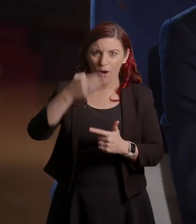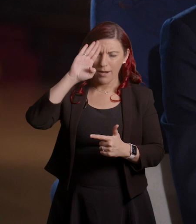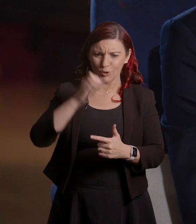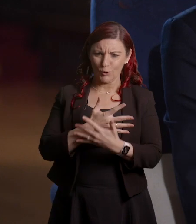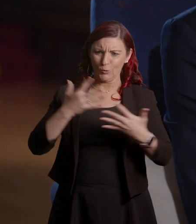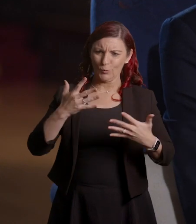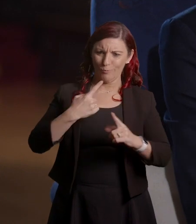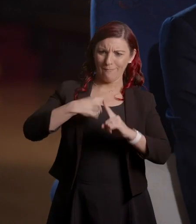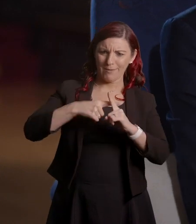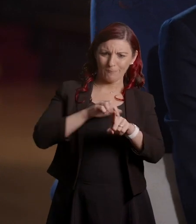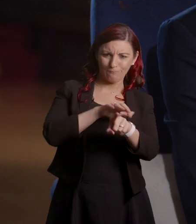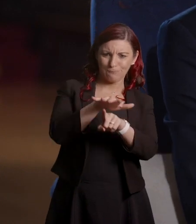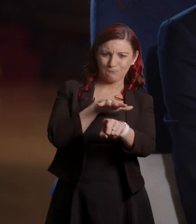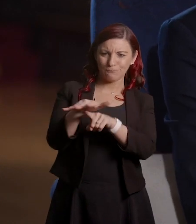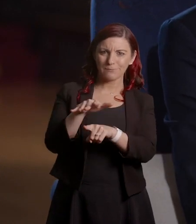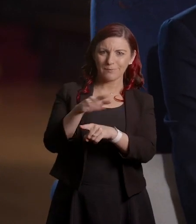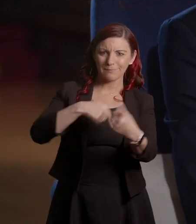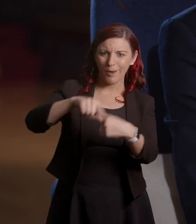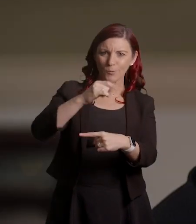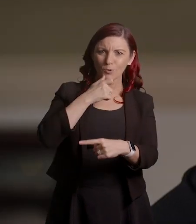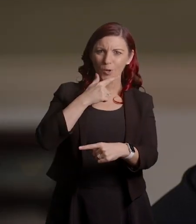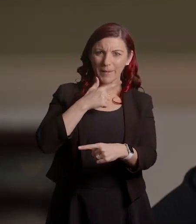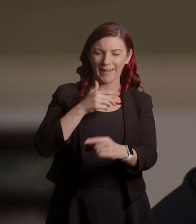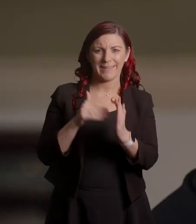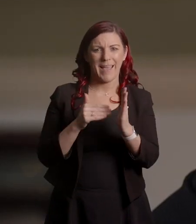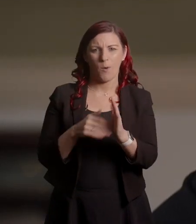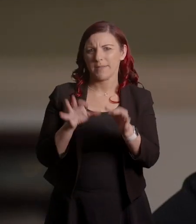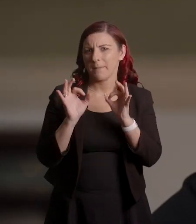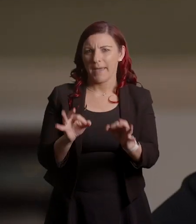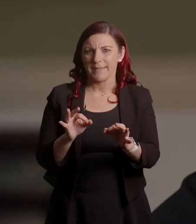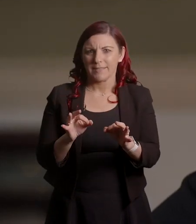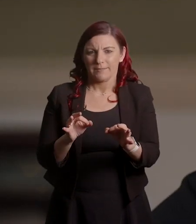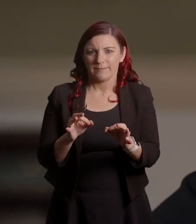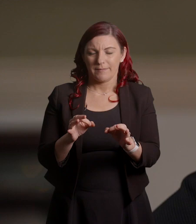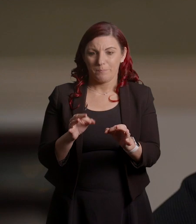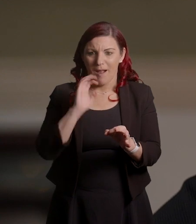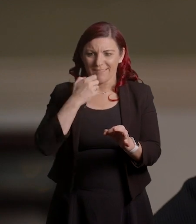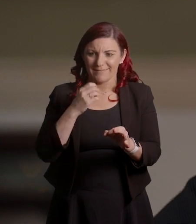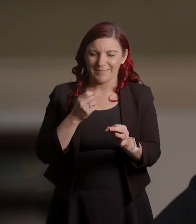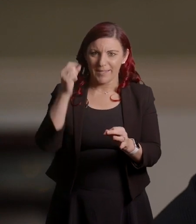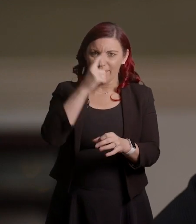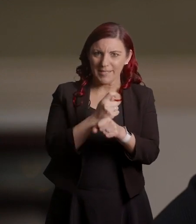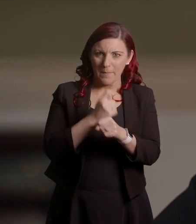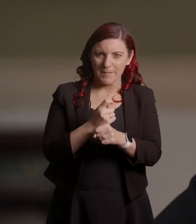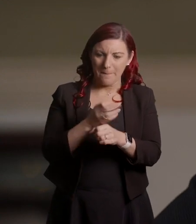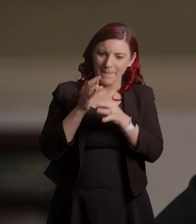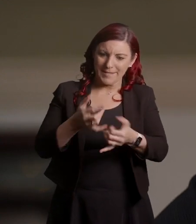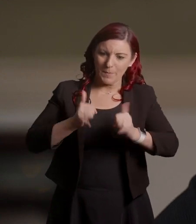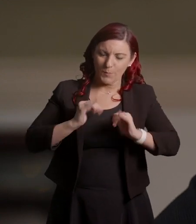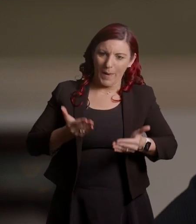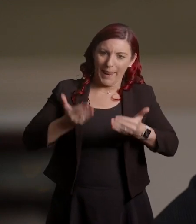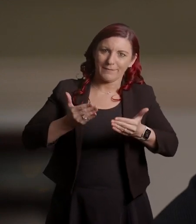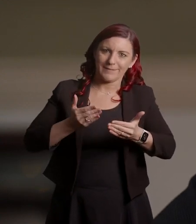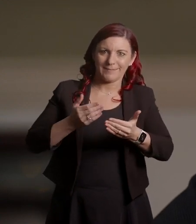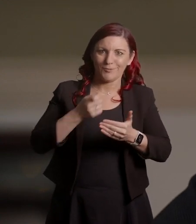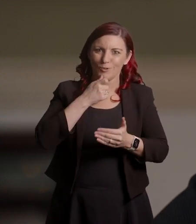bringing a huge lift to the city over the past few days. Yeah, it's amazing. I said the times that we're in, to be able to do anything to lift the city in that way